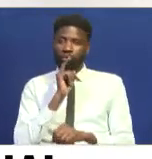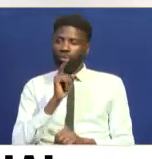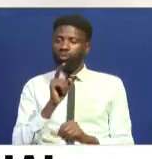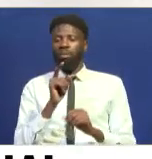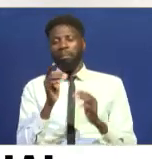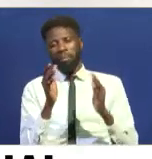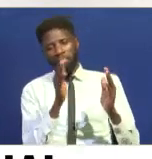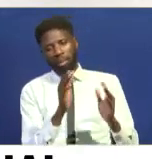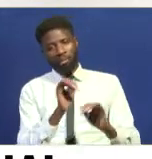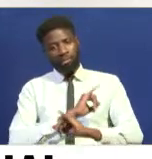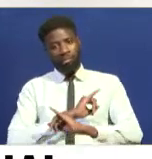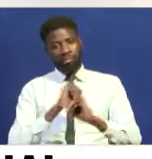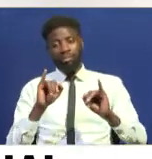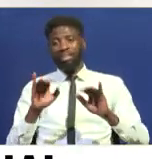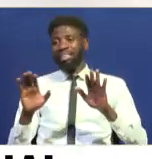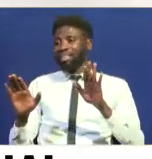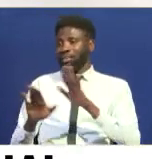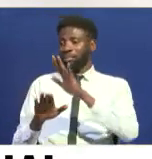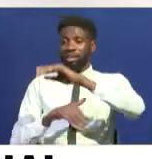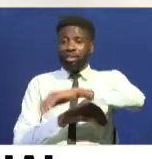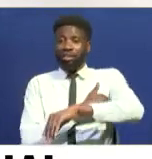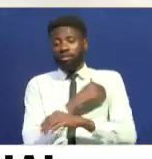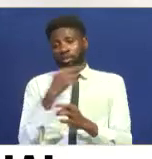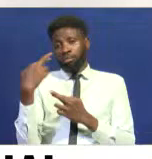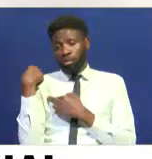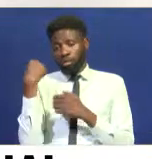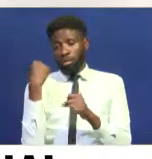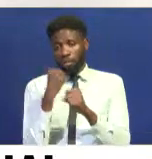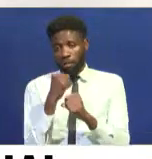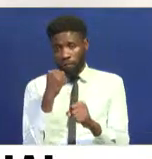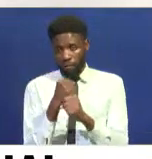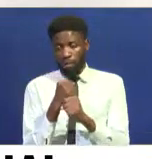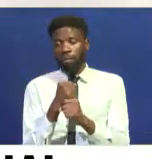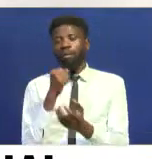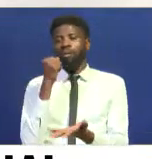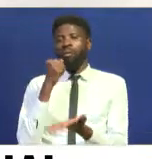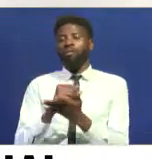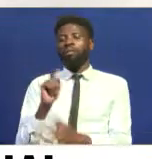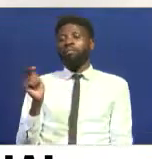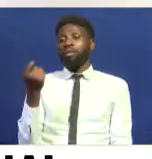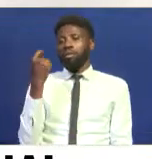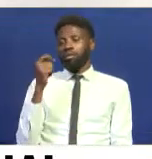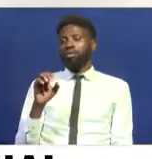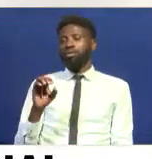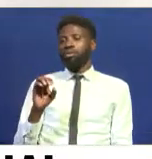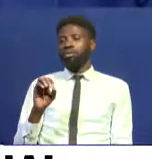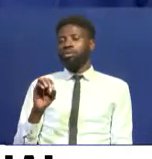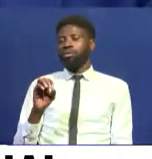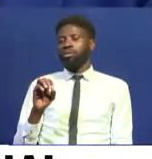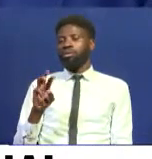Deputy Chief of Staff in charge of Performance and Delivery Management in the office of the President, Eliud Owalo.